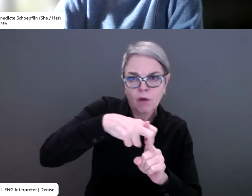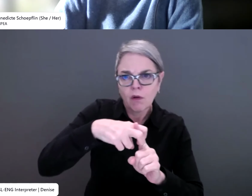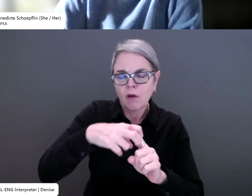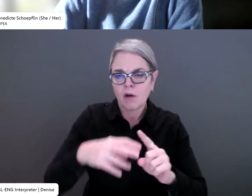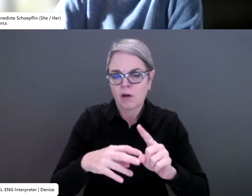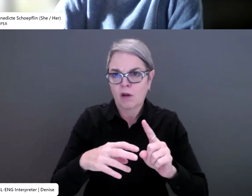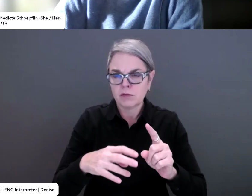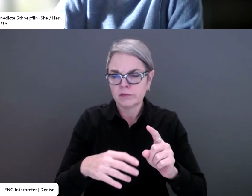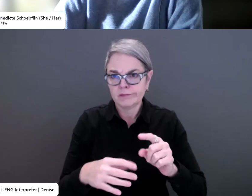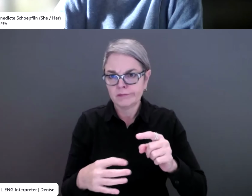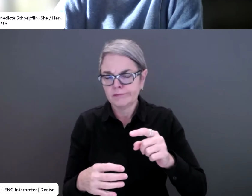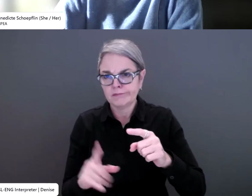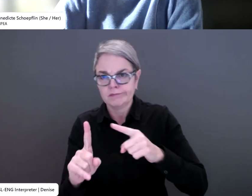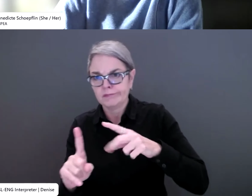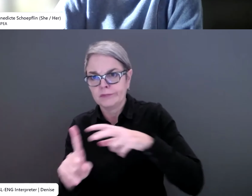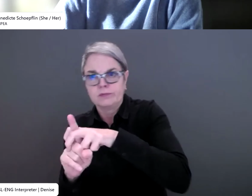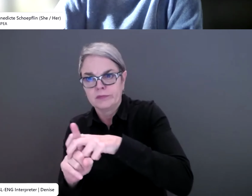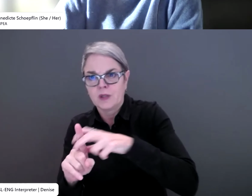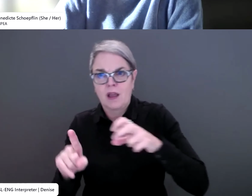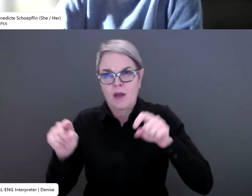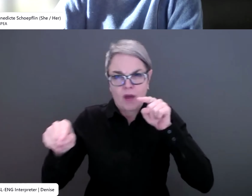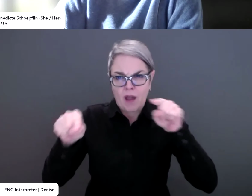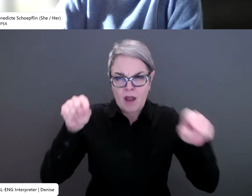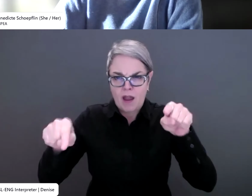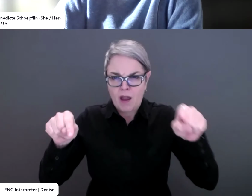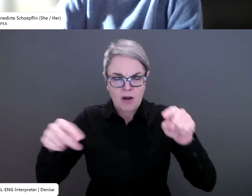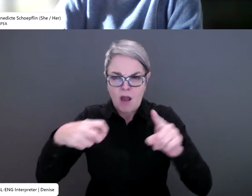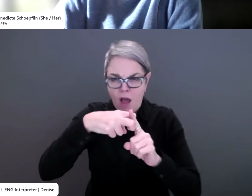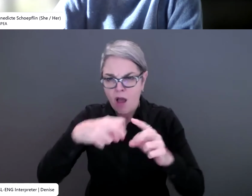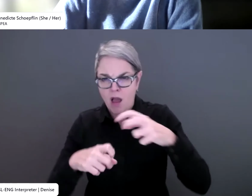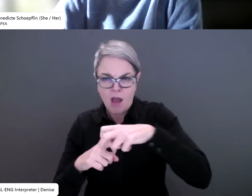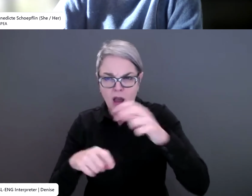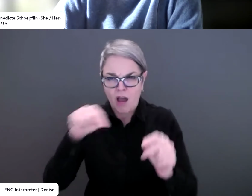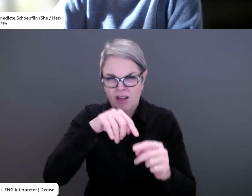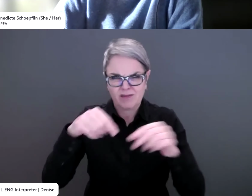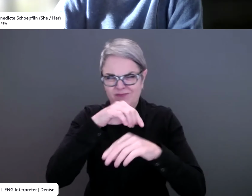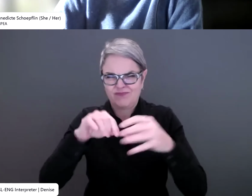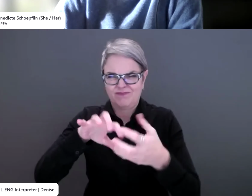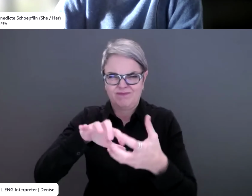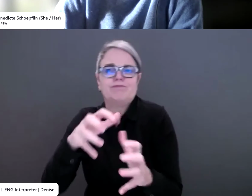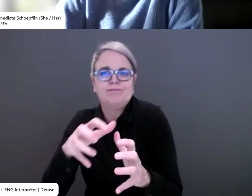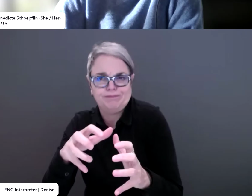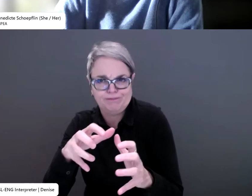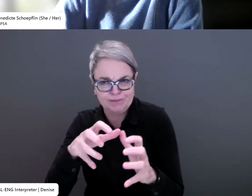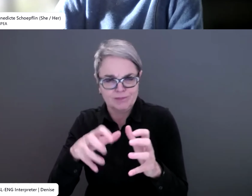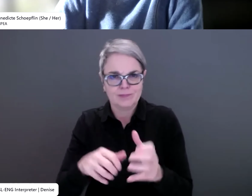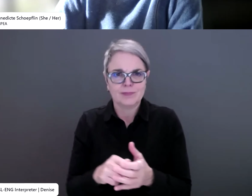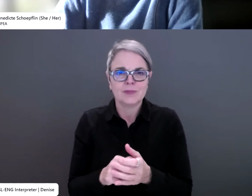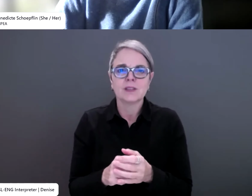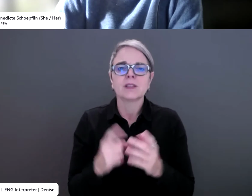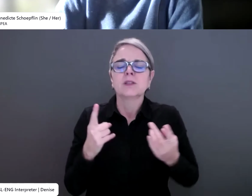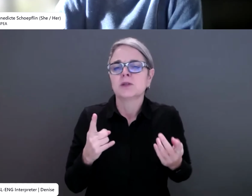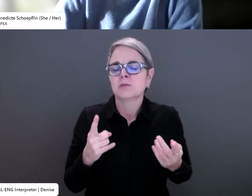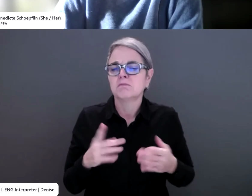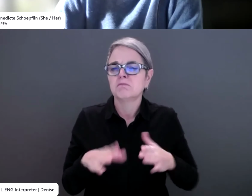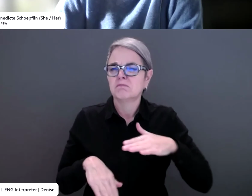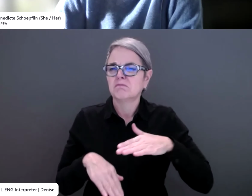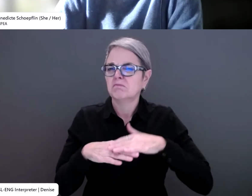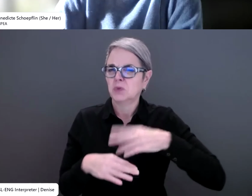like a virus. So sometimes they detect each other. So just 2 at a time is the most you can hope